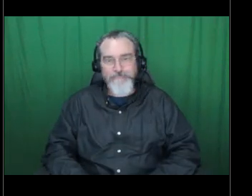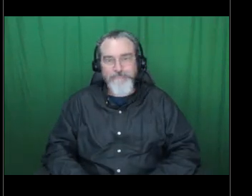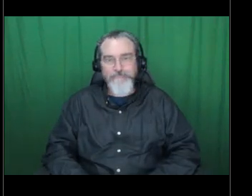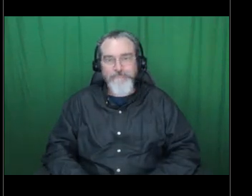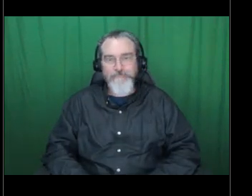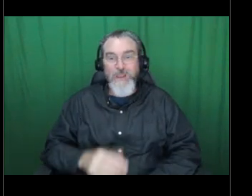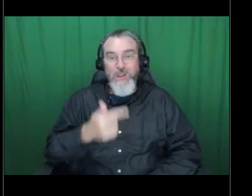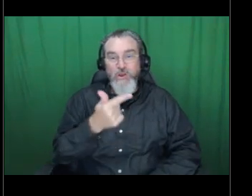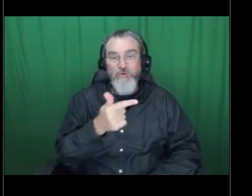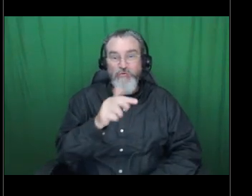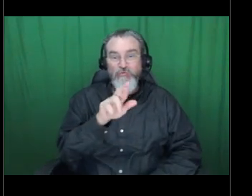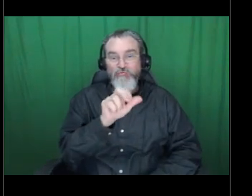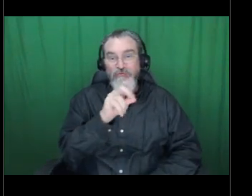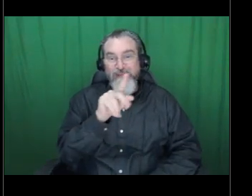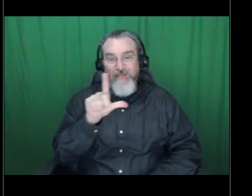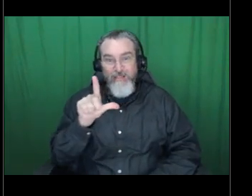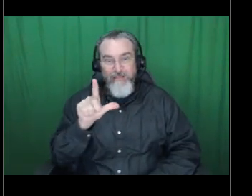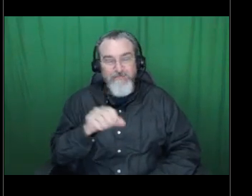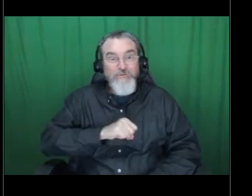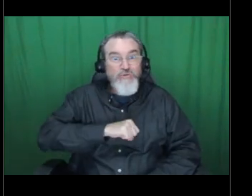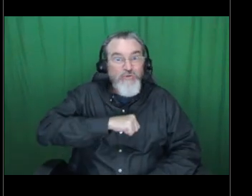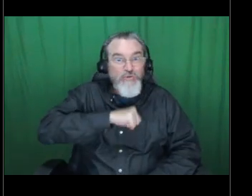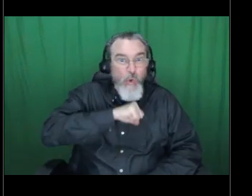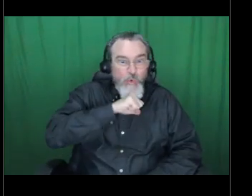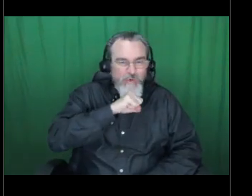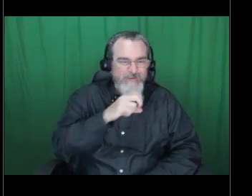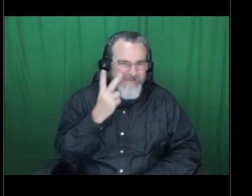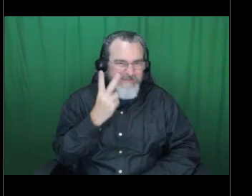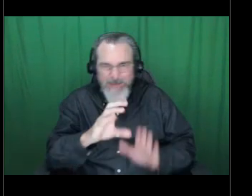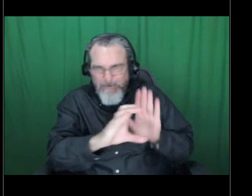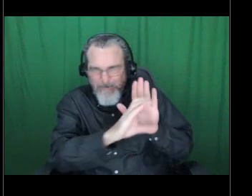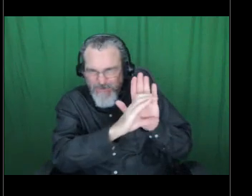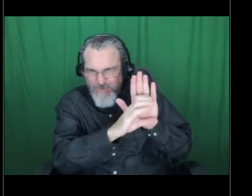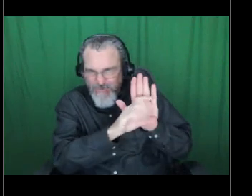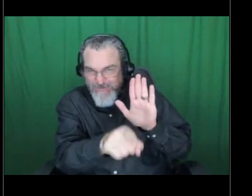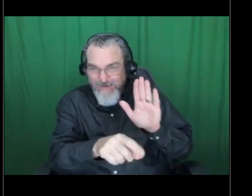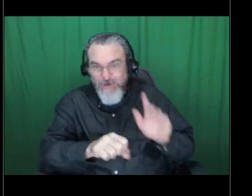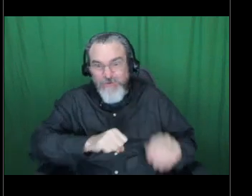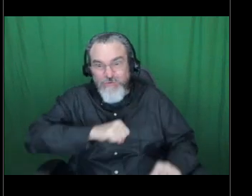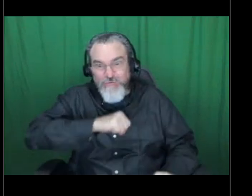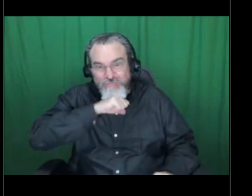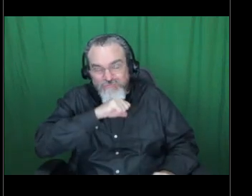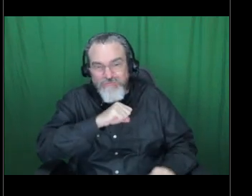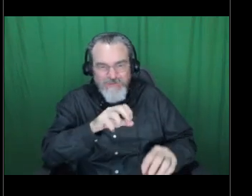Gravel or loose stone, as shown in this photograph, is not allowed.